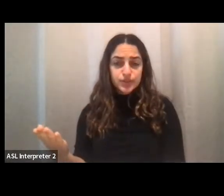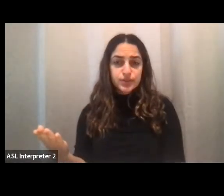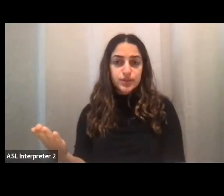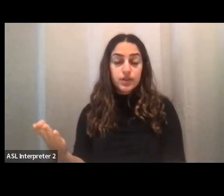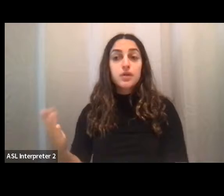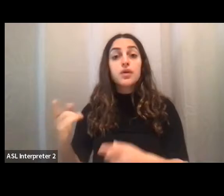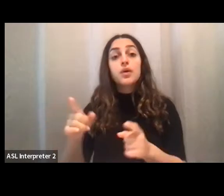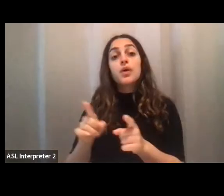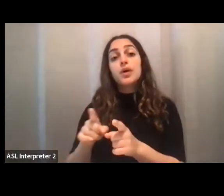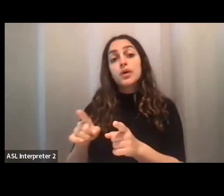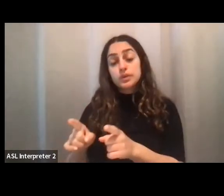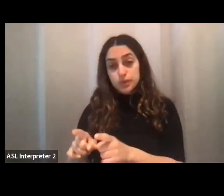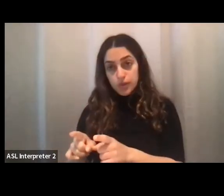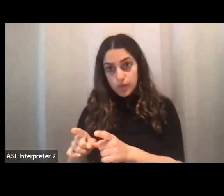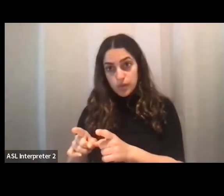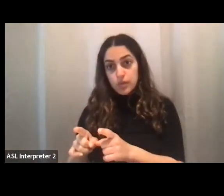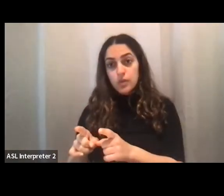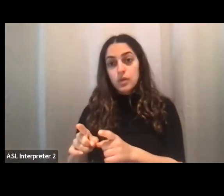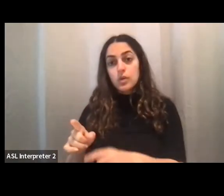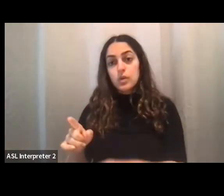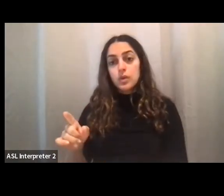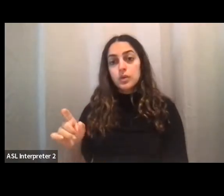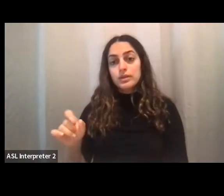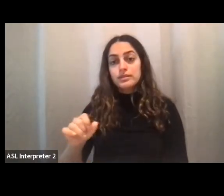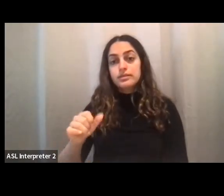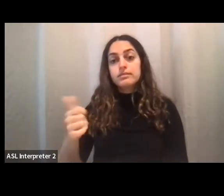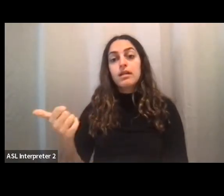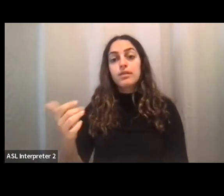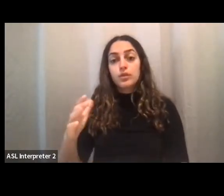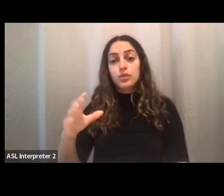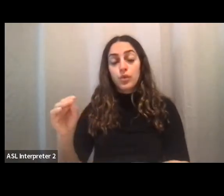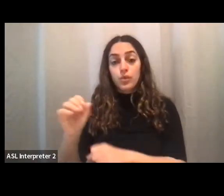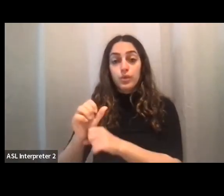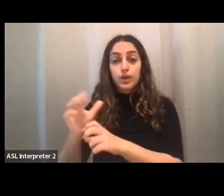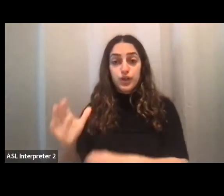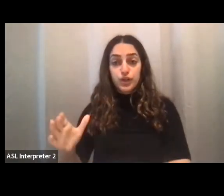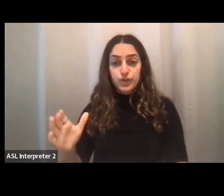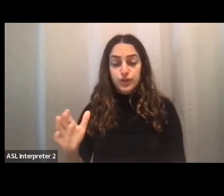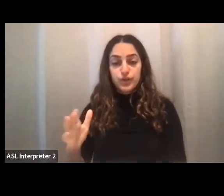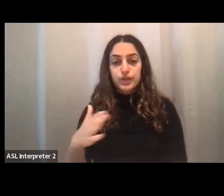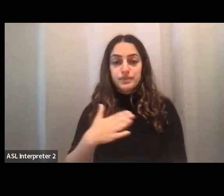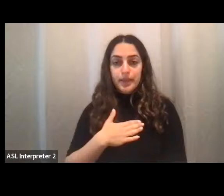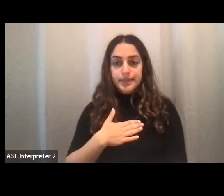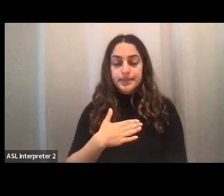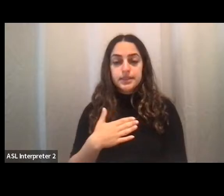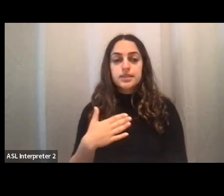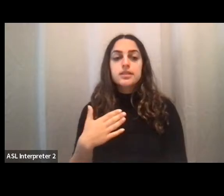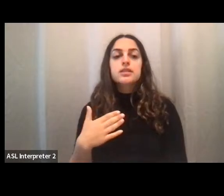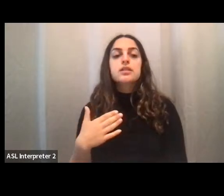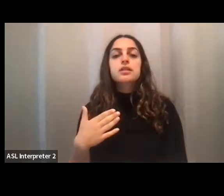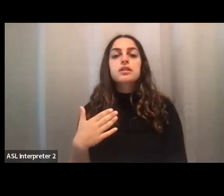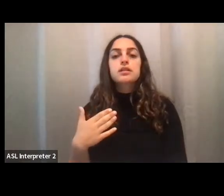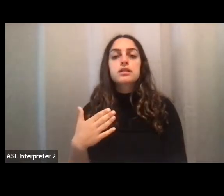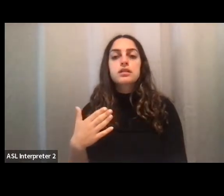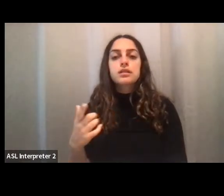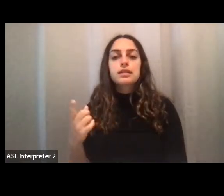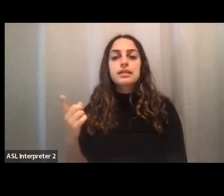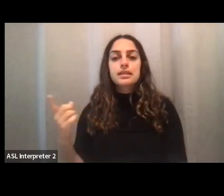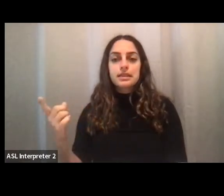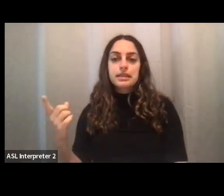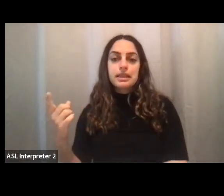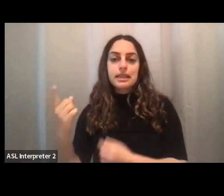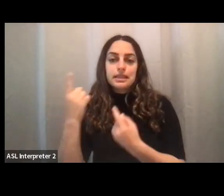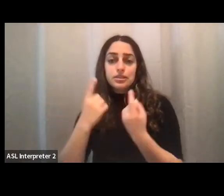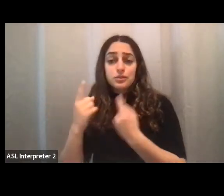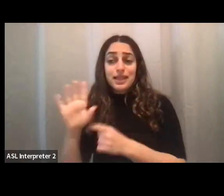also it was another co-worker of mine and he considered me as his favorite